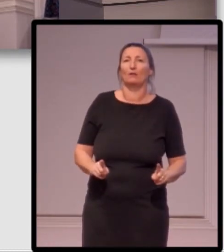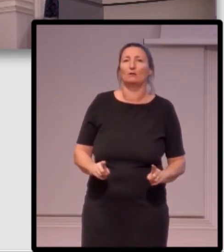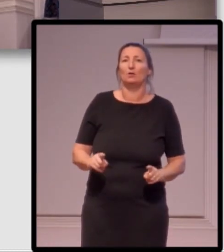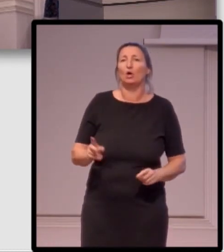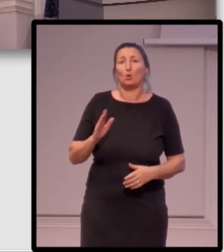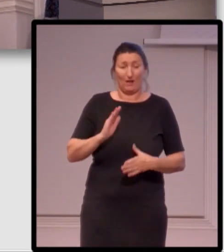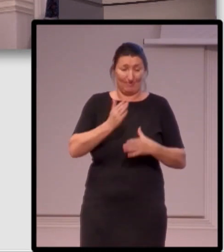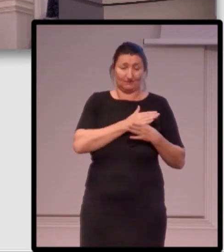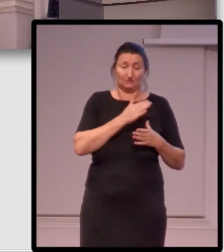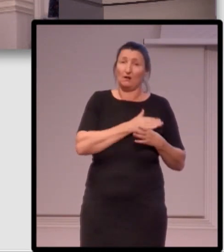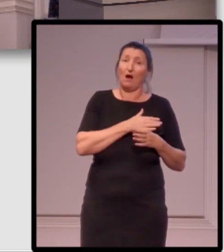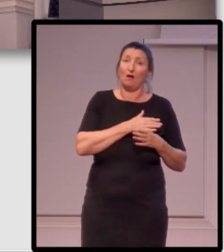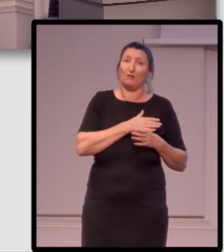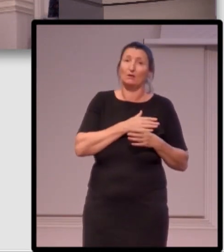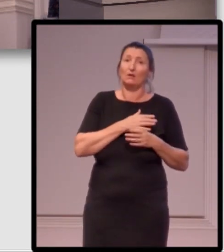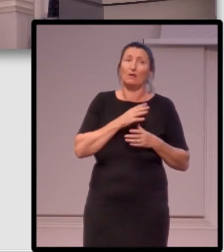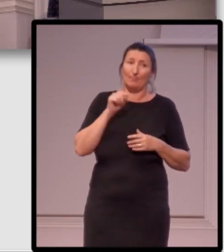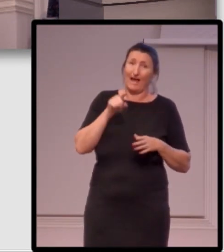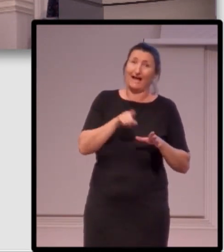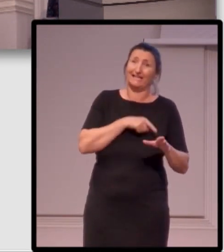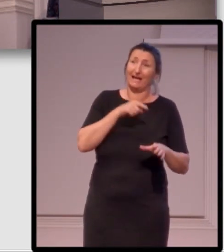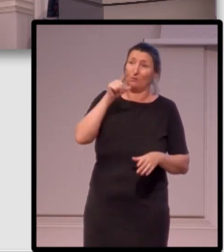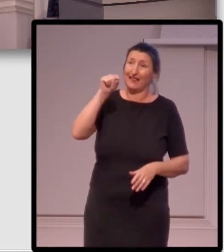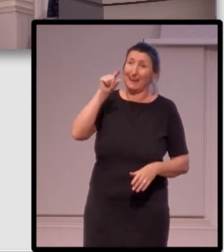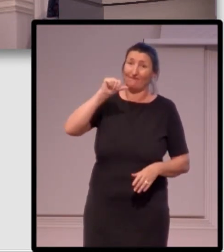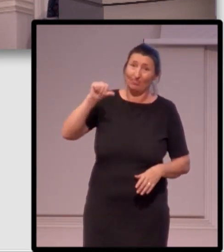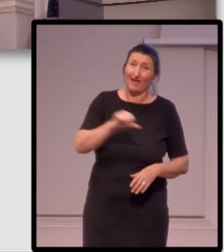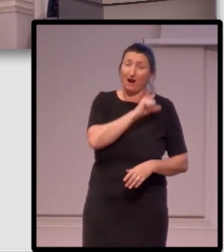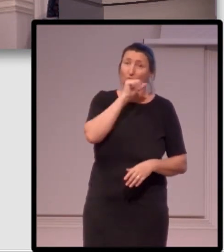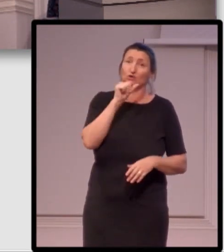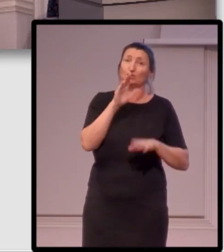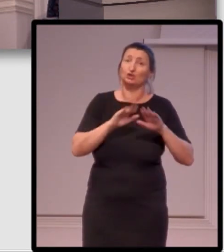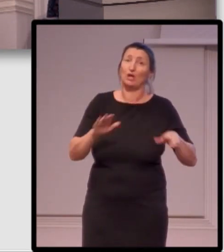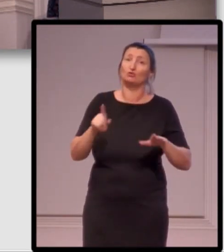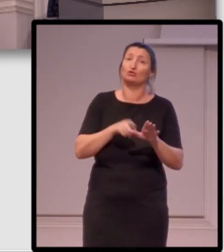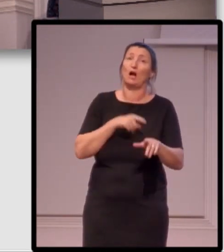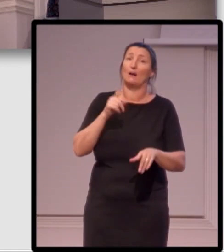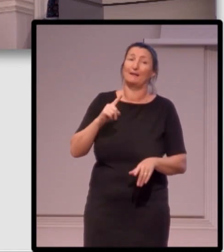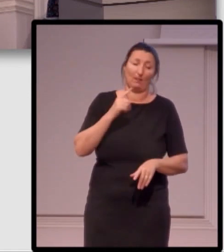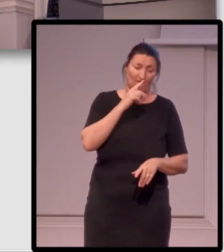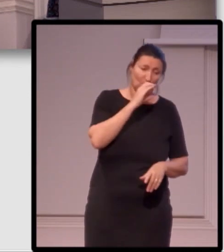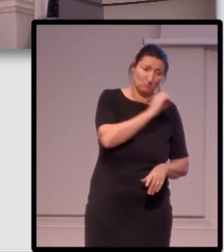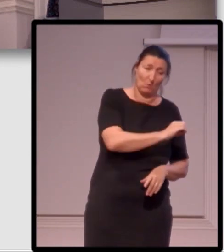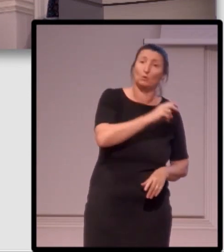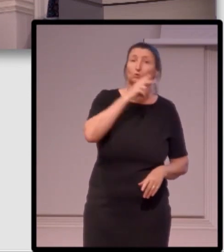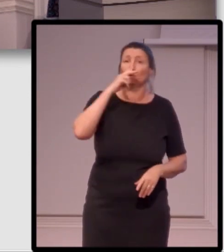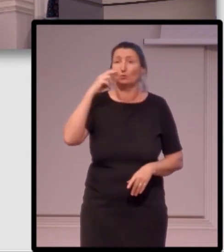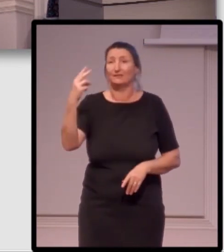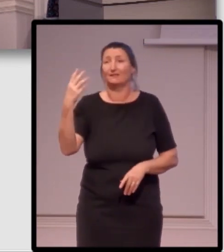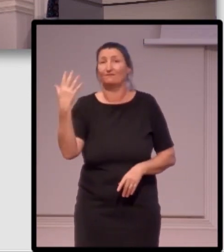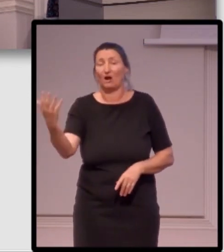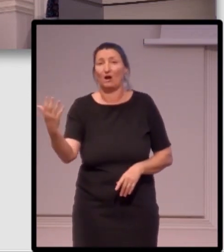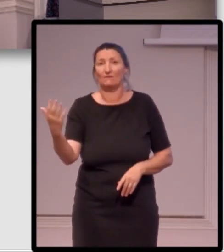the start was for one particular part of that year. There's been 11,000 children and young people, ages 0 to 25, probably the youngest is 3,